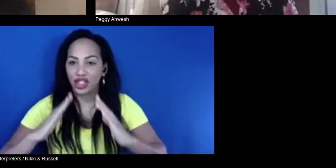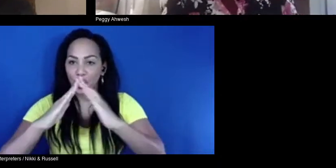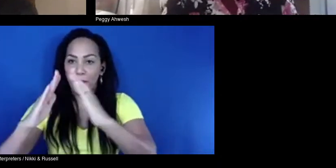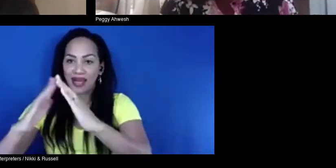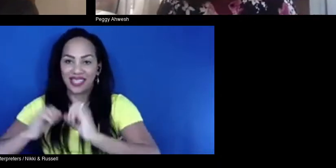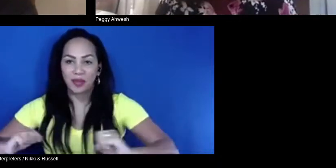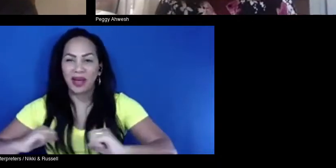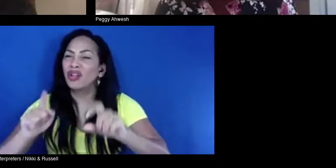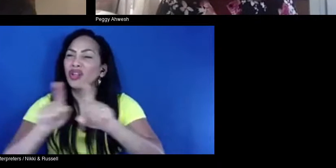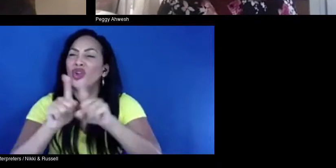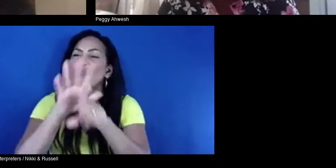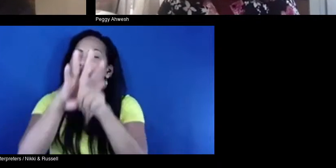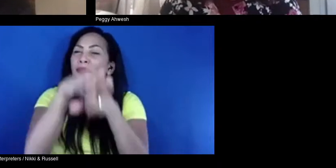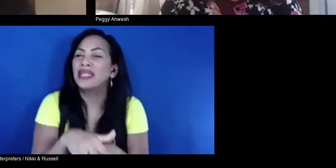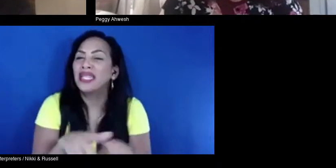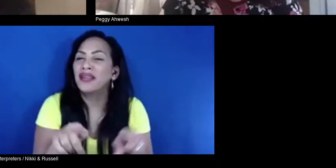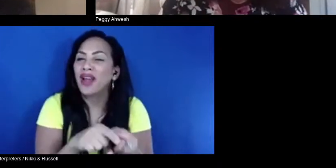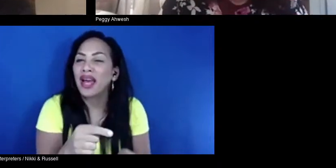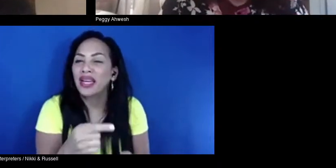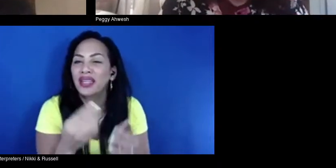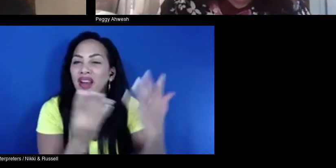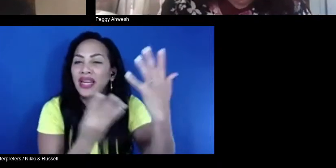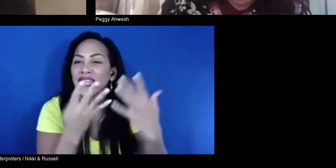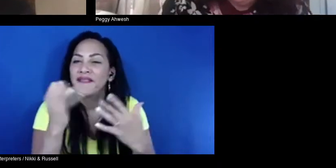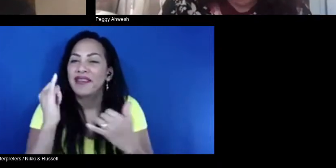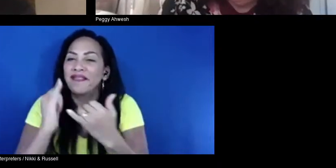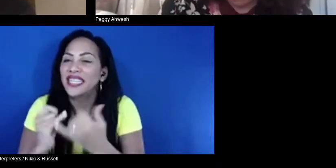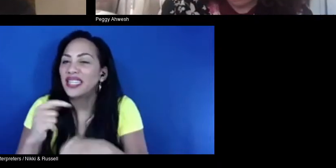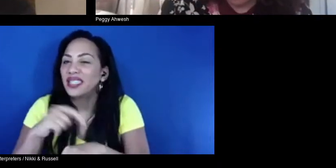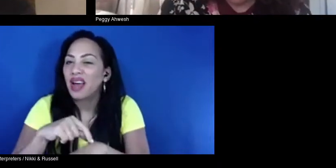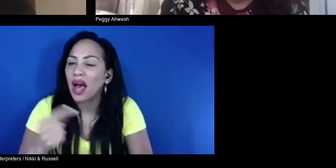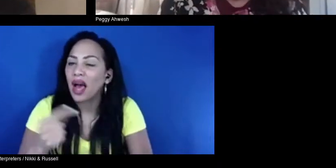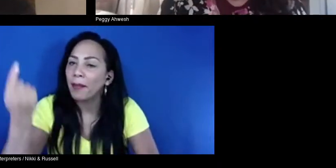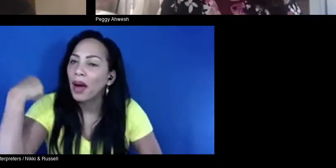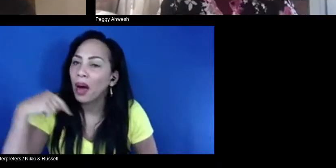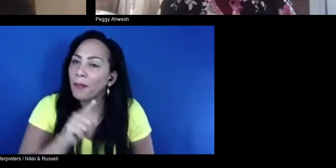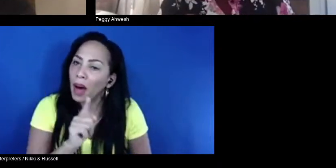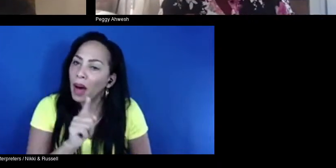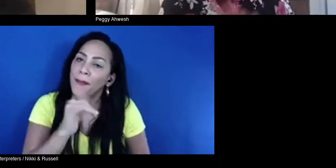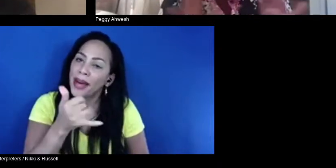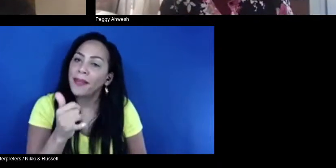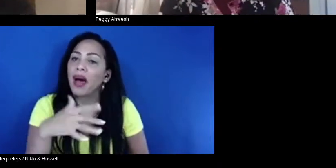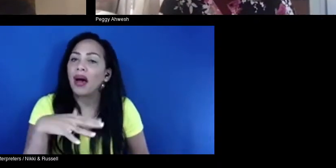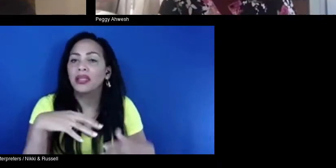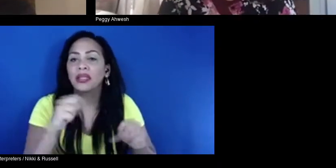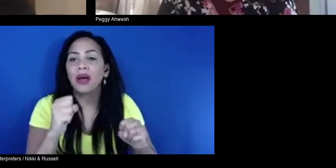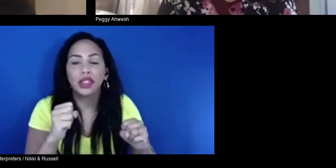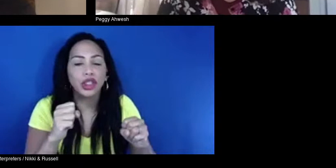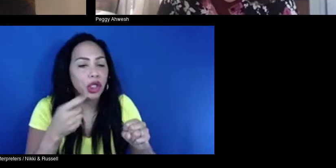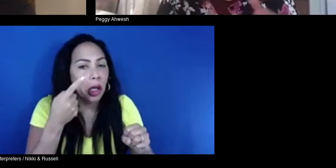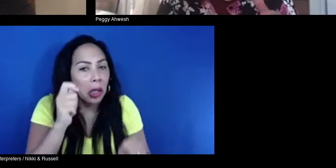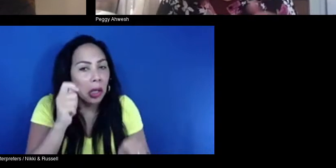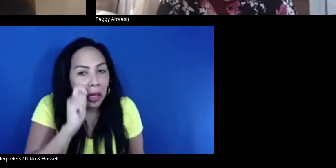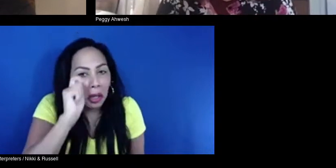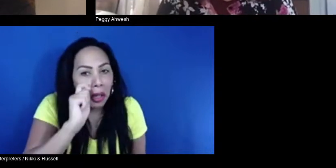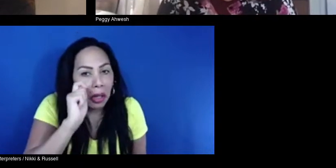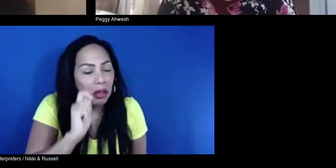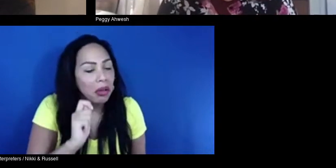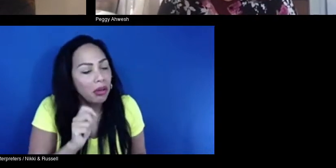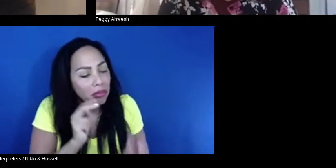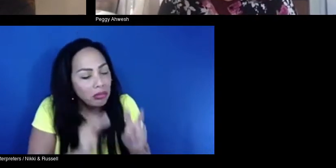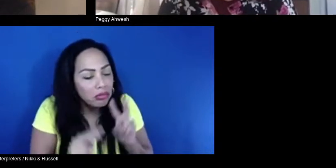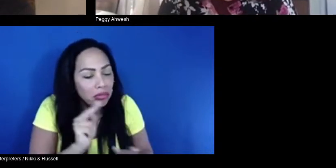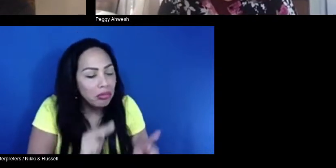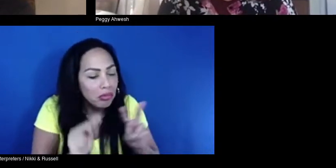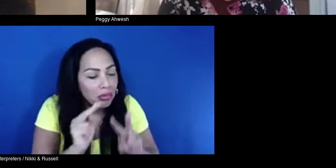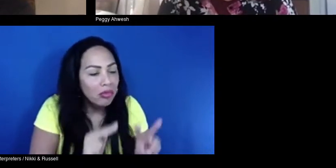but maybe starting with that in some way and kind of floating that into sort of, as I said, a safe space